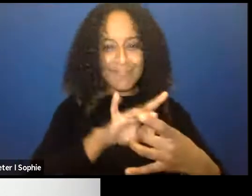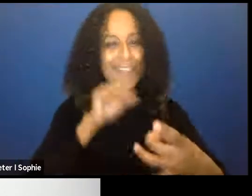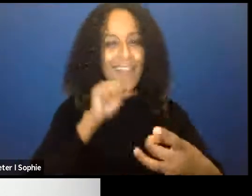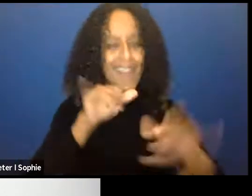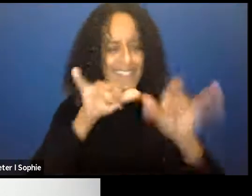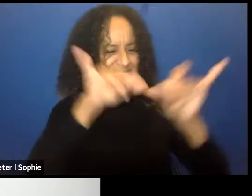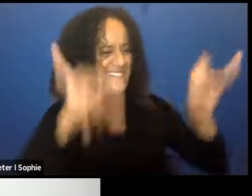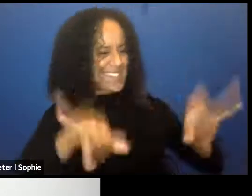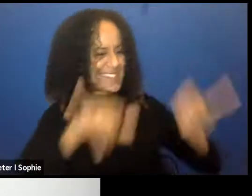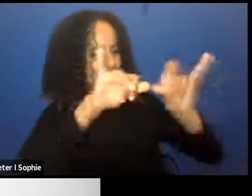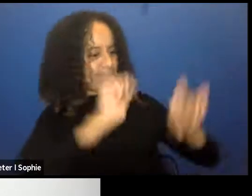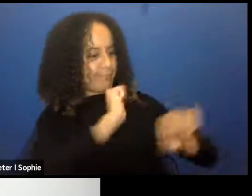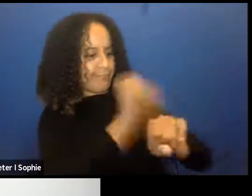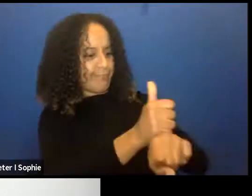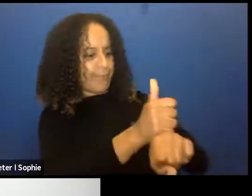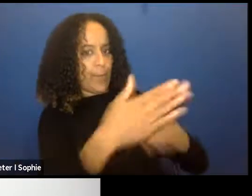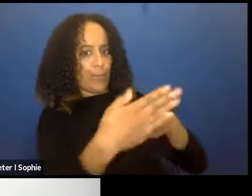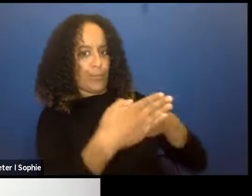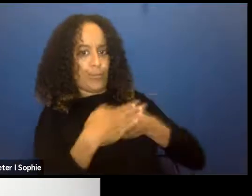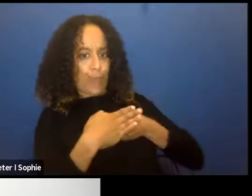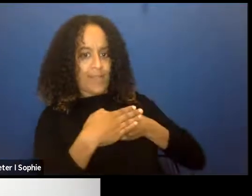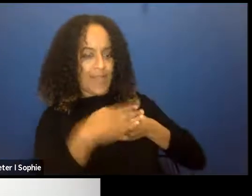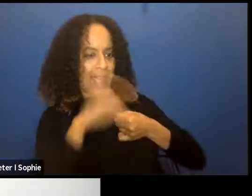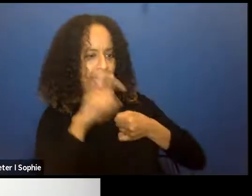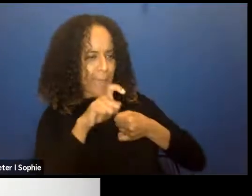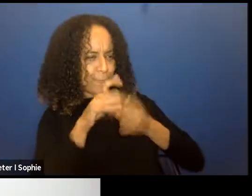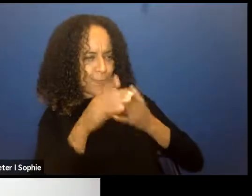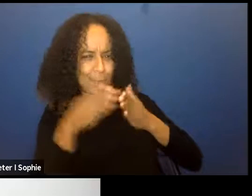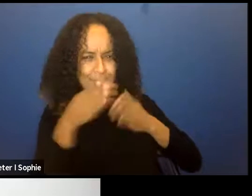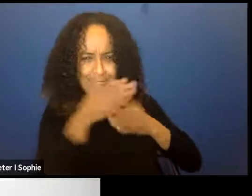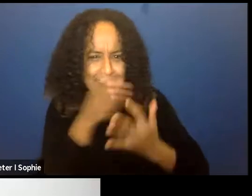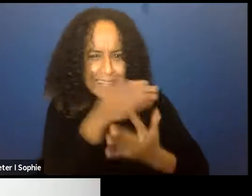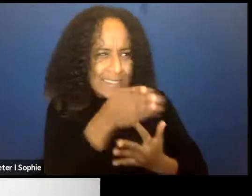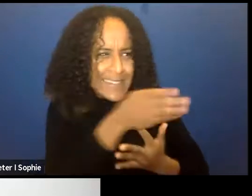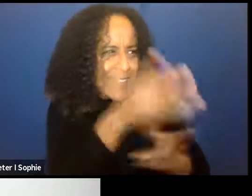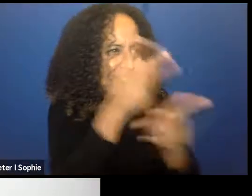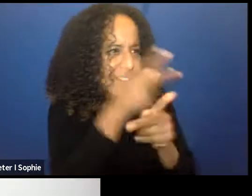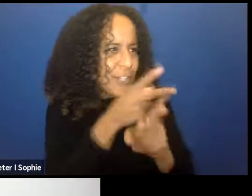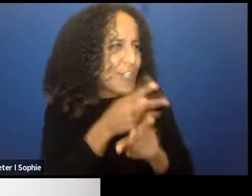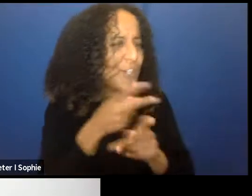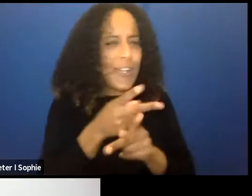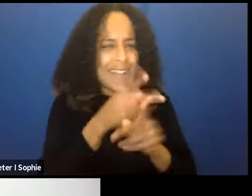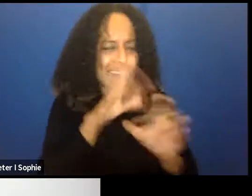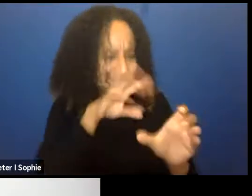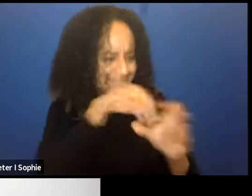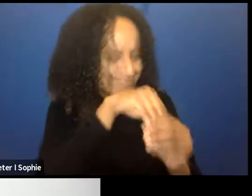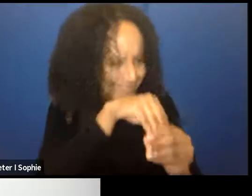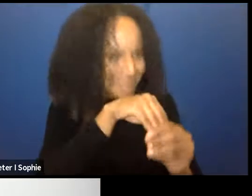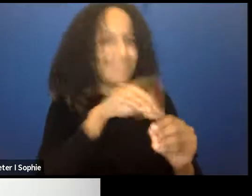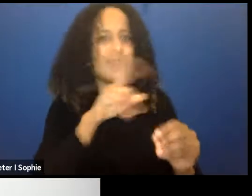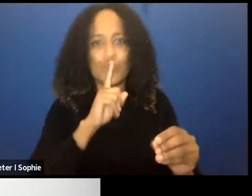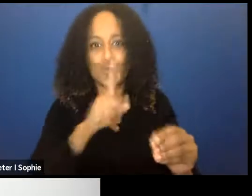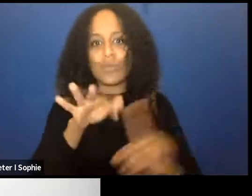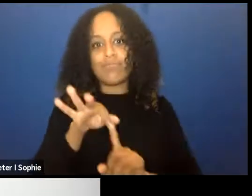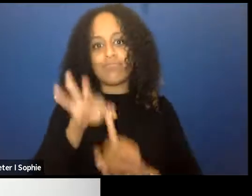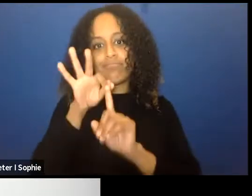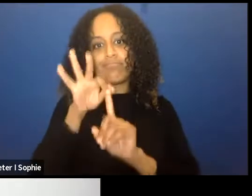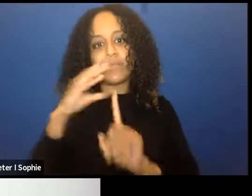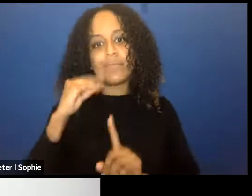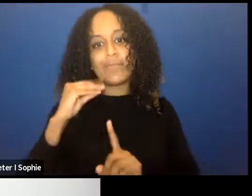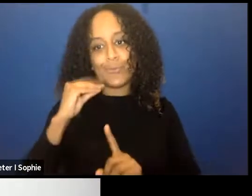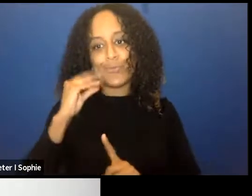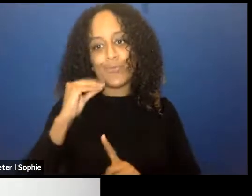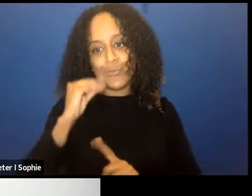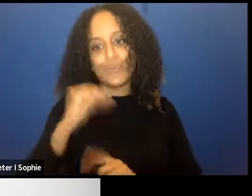of oppression and you're having to kind of navigate inside of them, it really is truly a unique experience. I